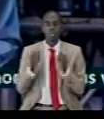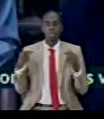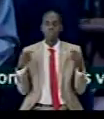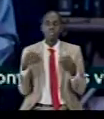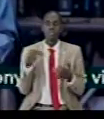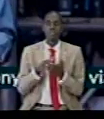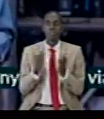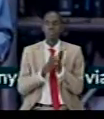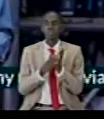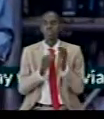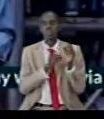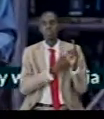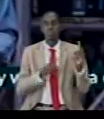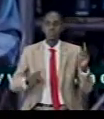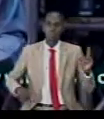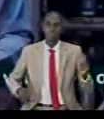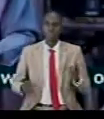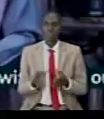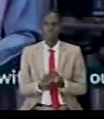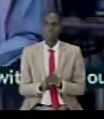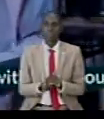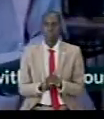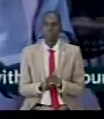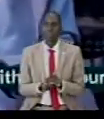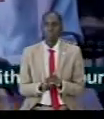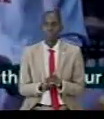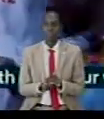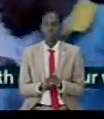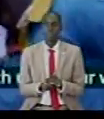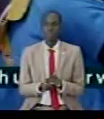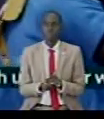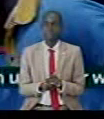Lord. Hallelujah.